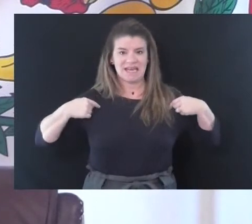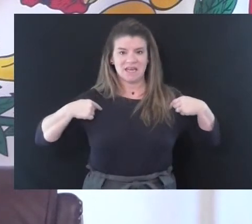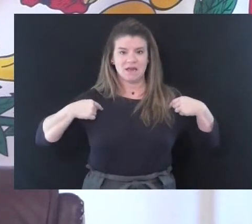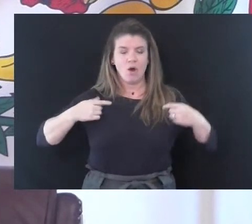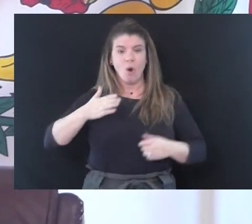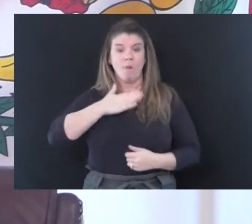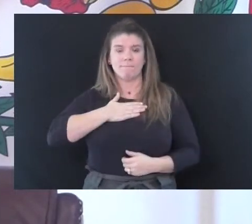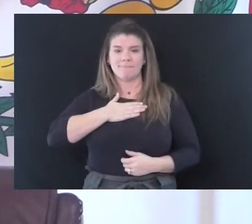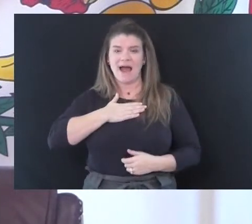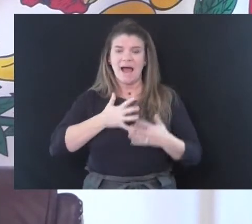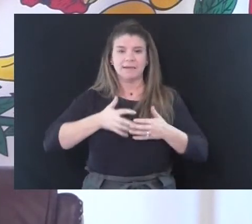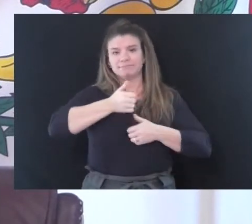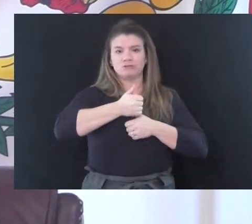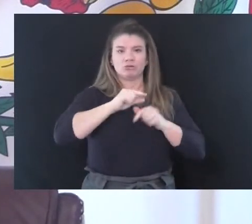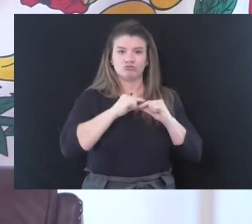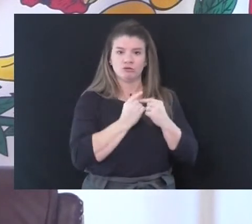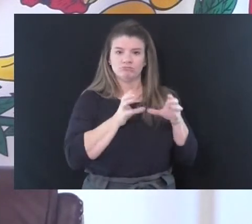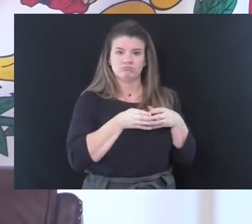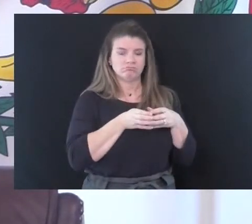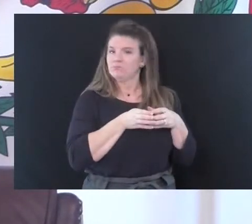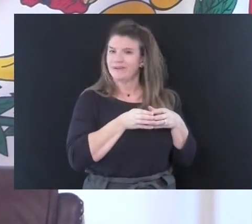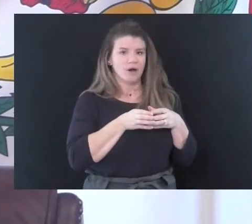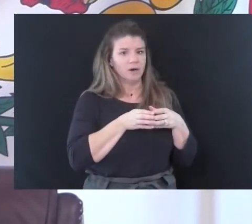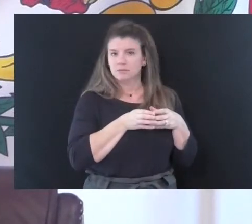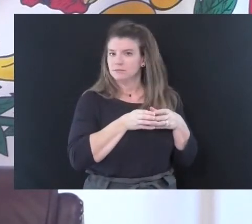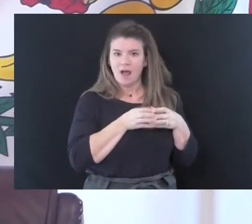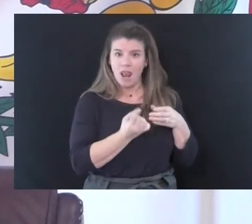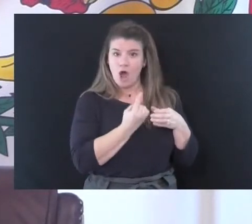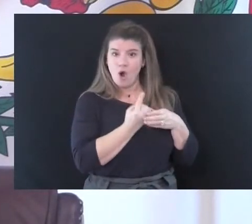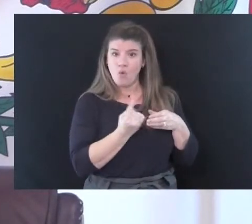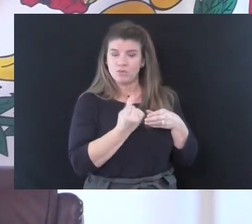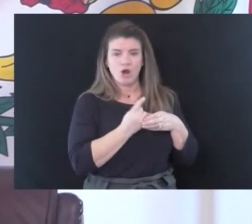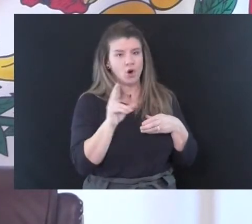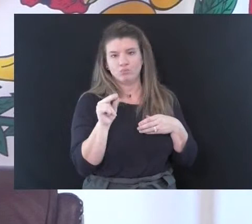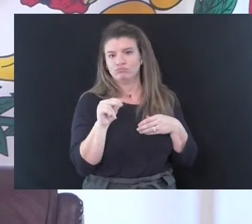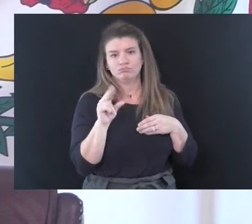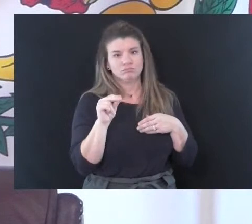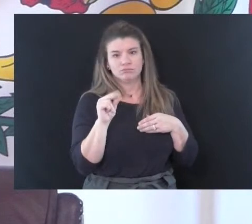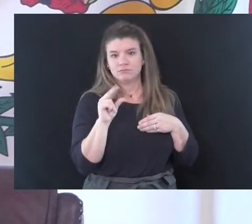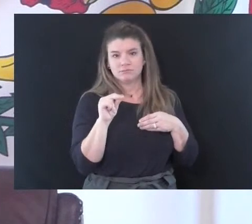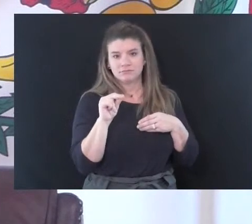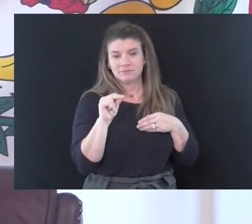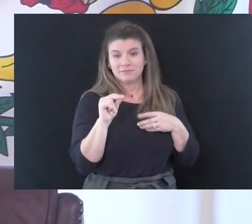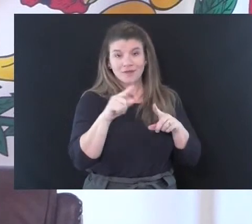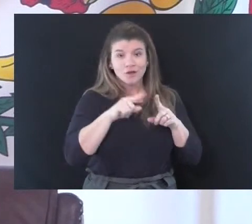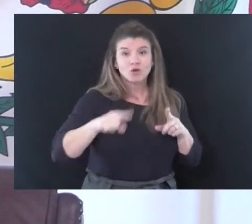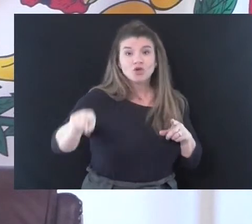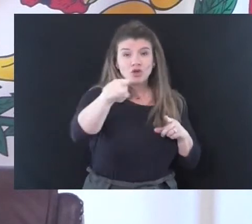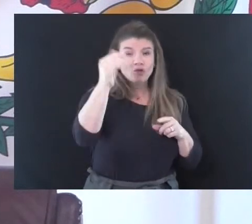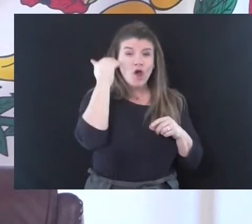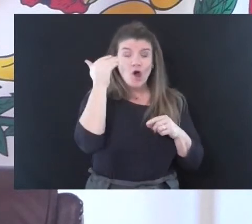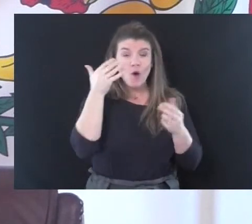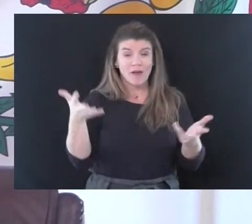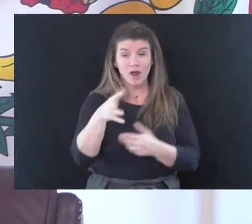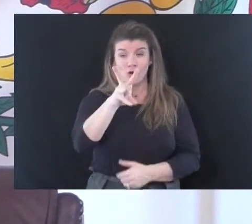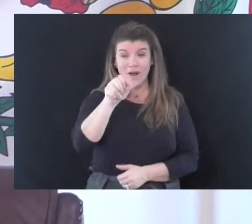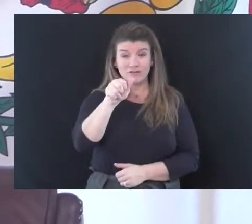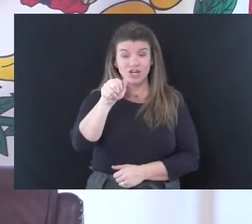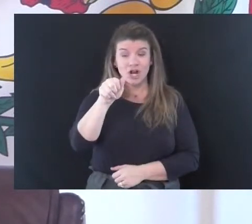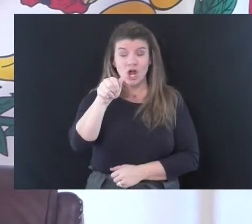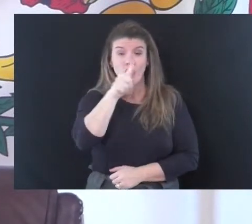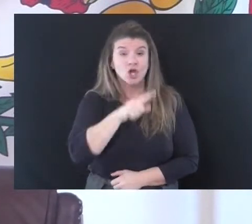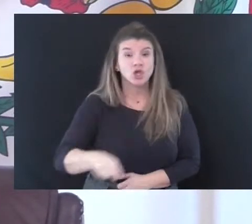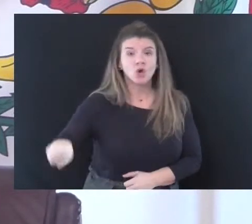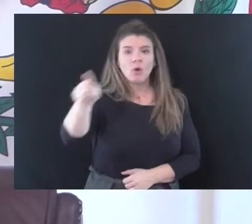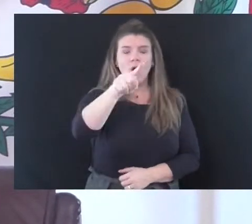my administration alone, by any stretch of the imagination. You know, West Virginia, you have been